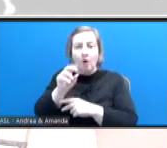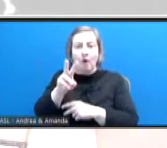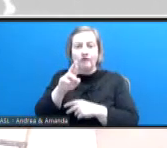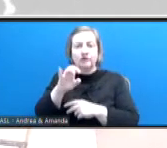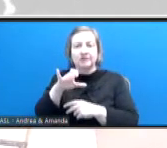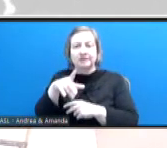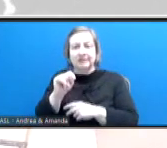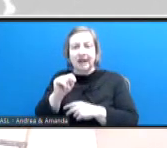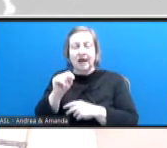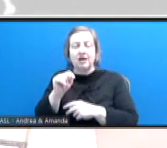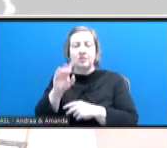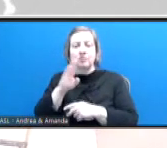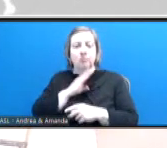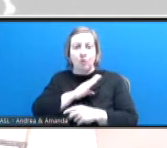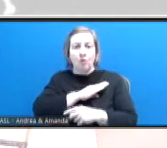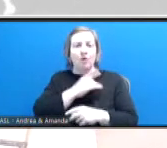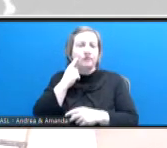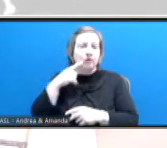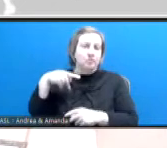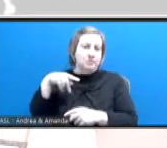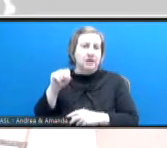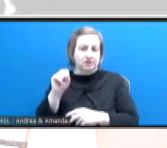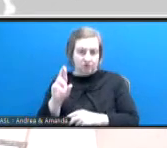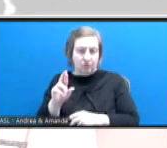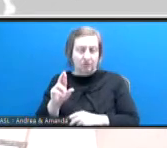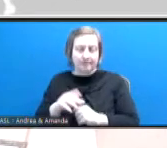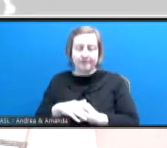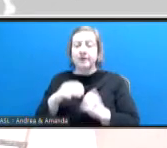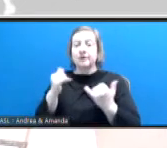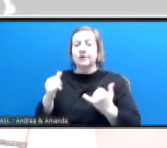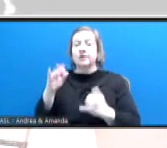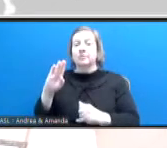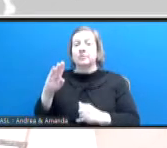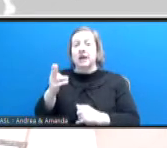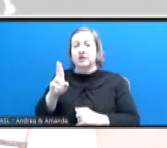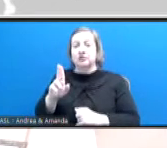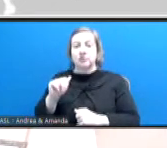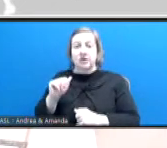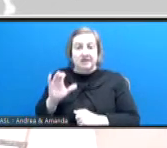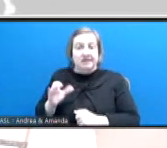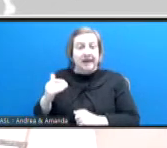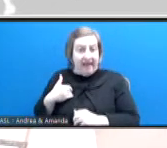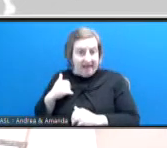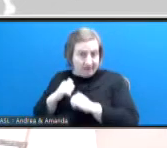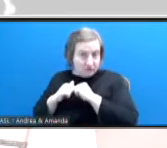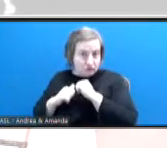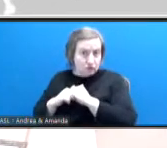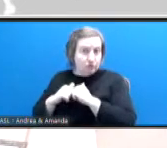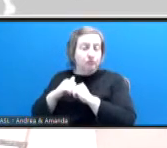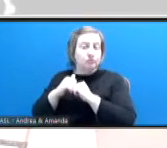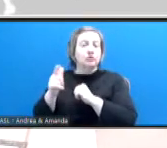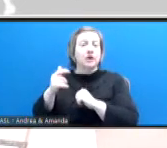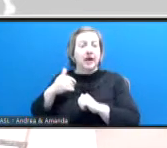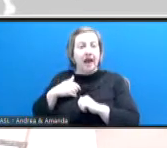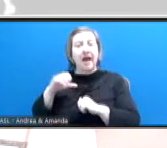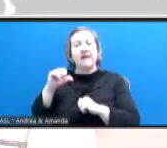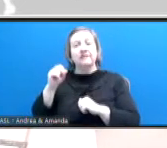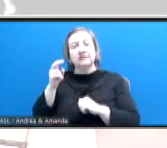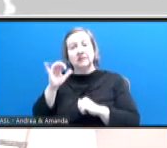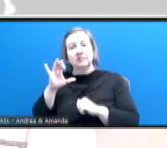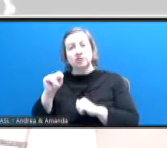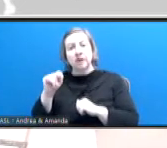the PSR. Currently, the BHUAC has a structure. It has the subject matter